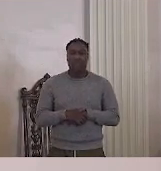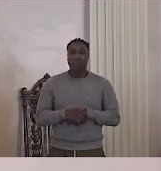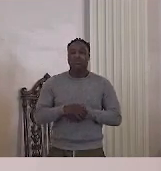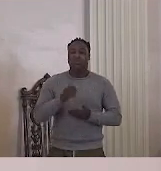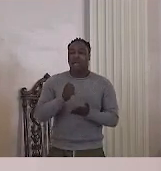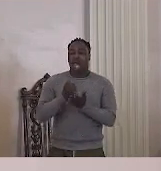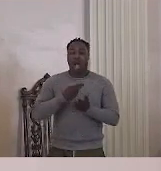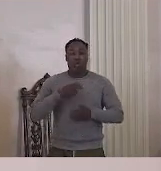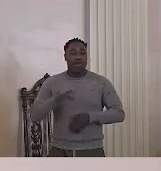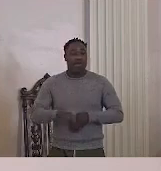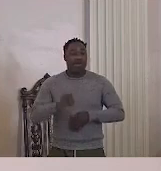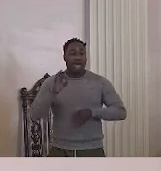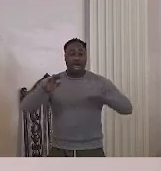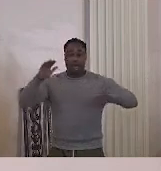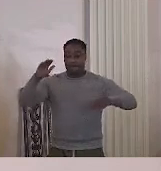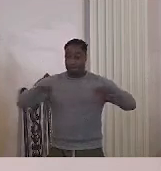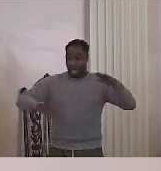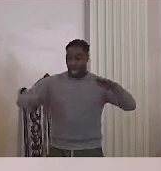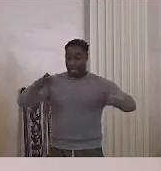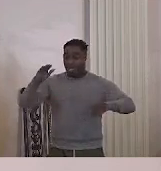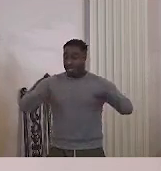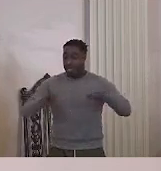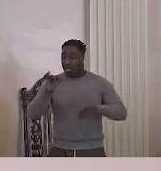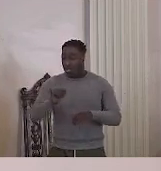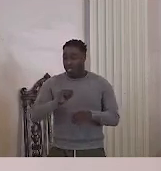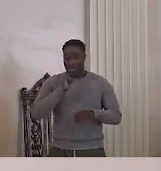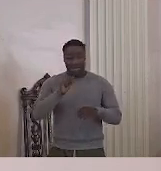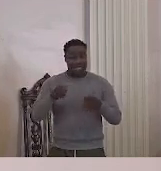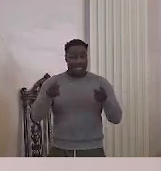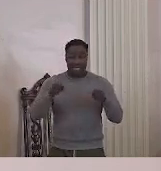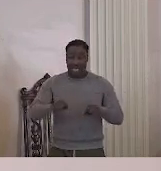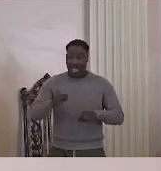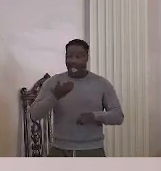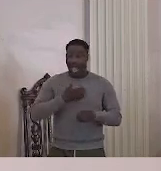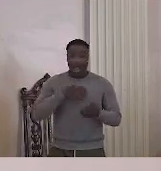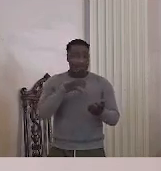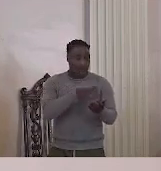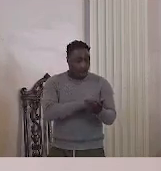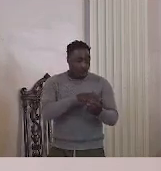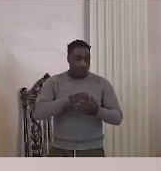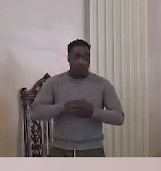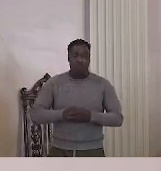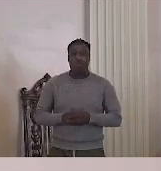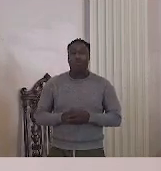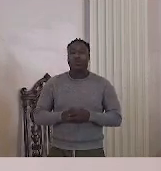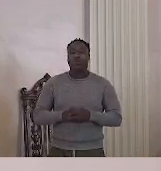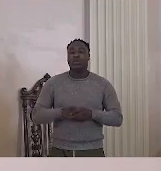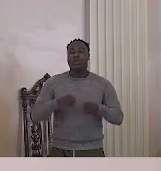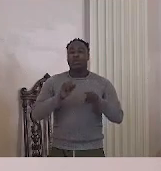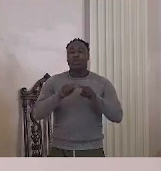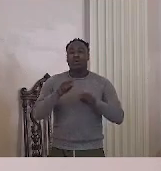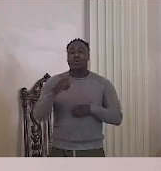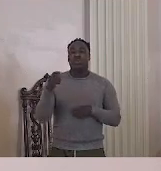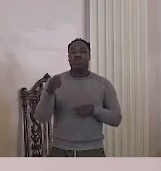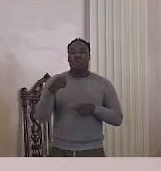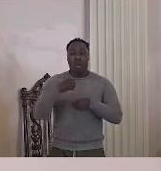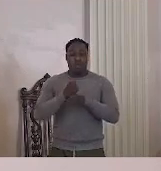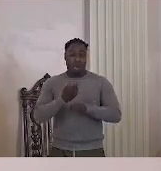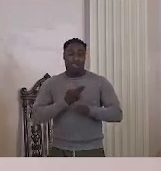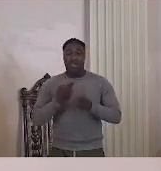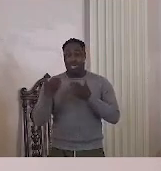And help us find a balance that does not deny our power, but holds an